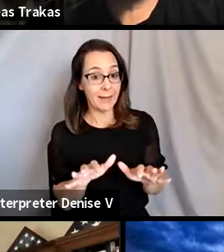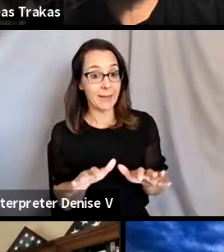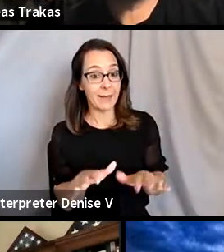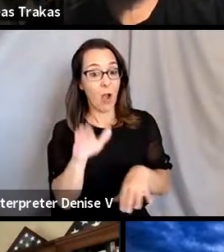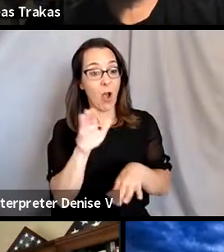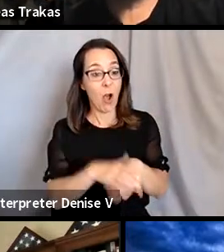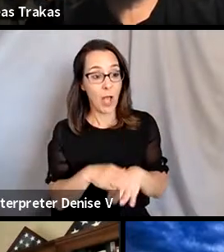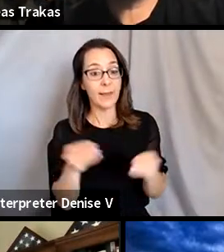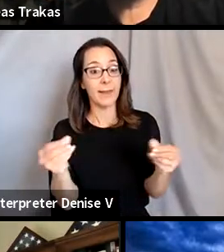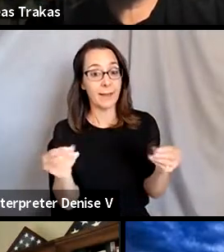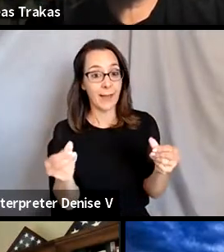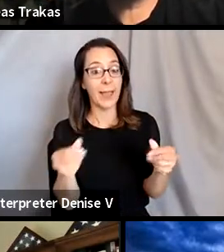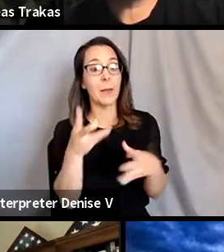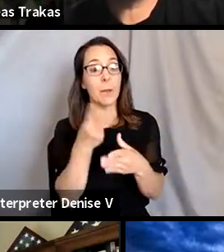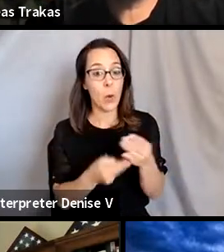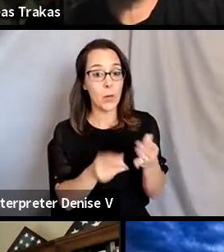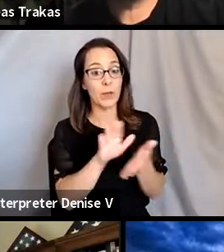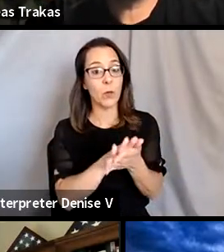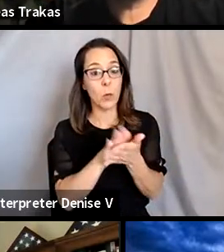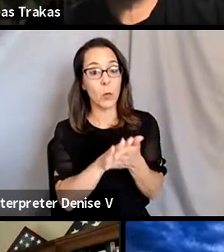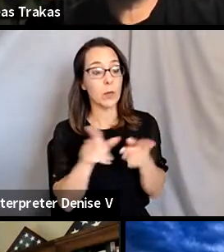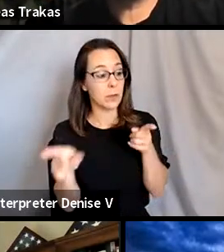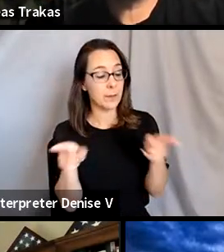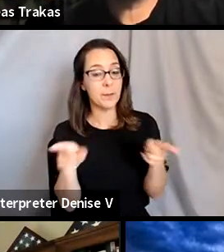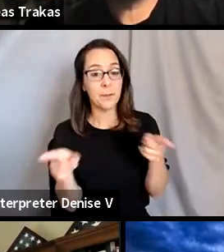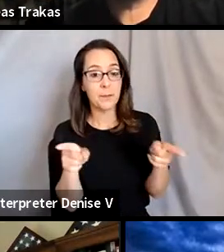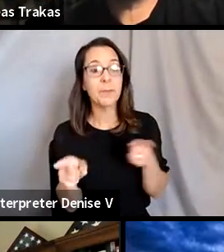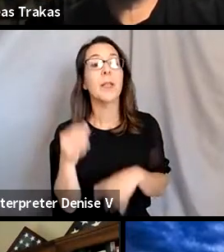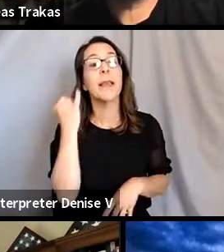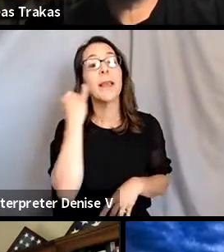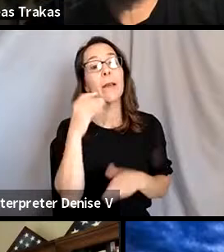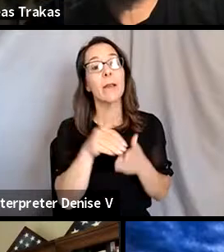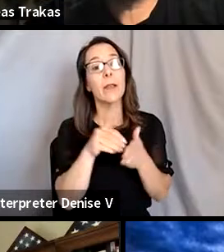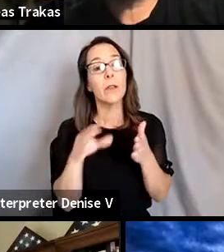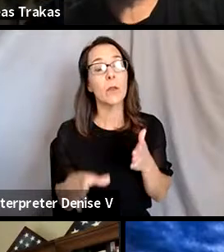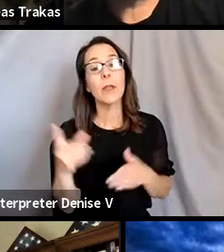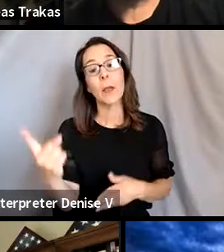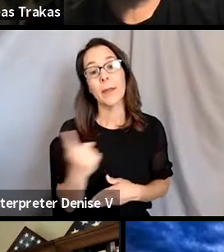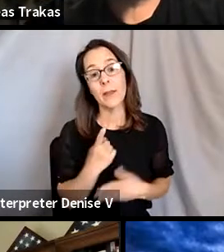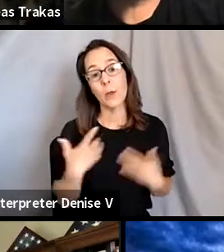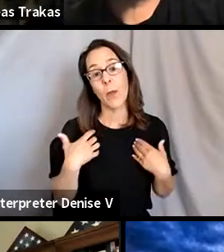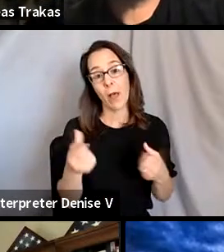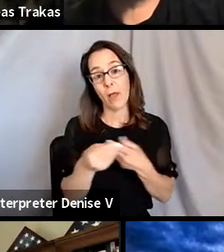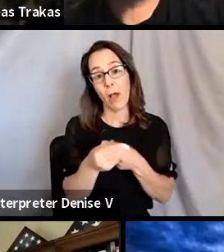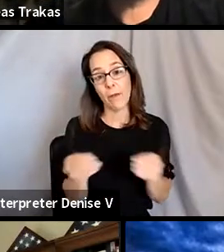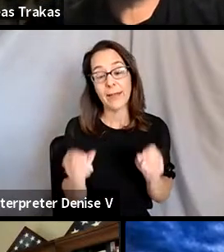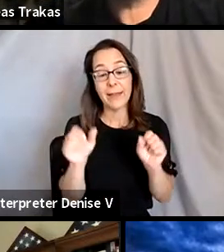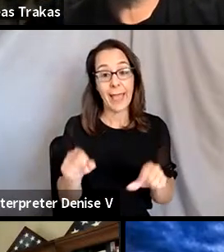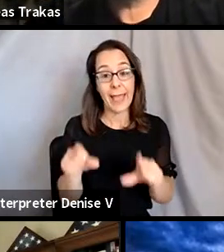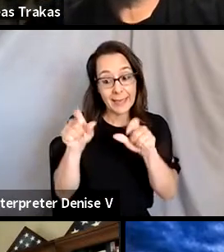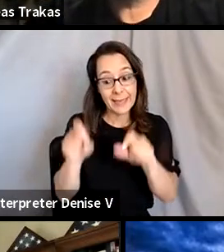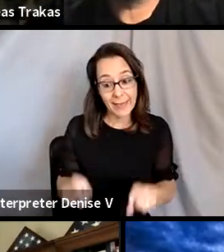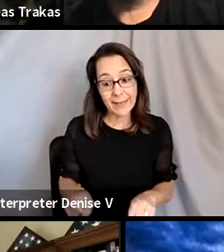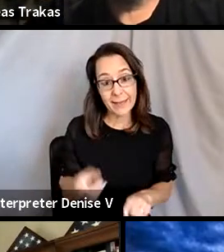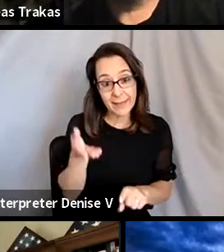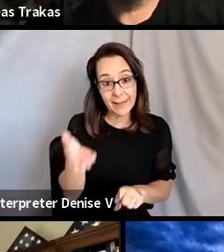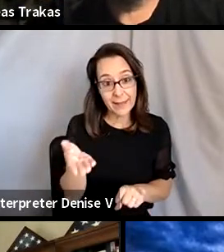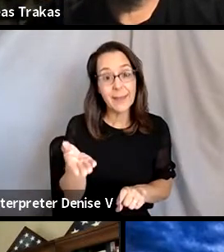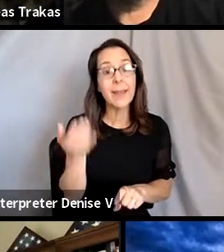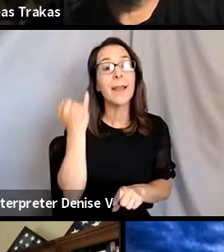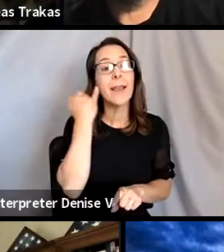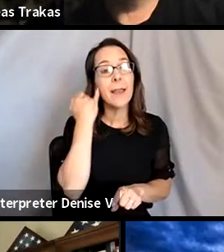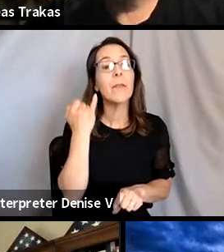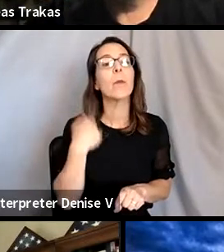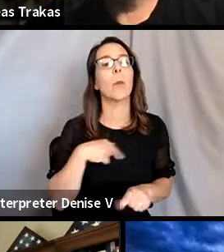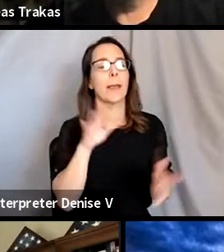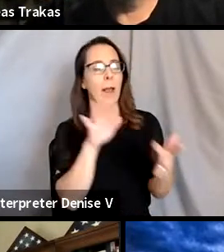both school sites. So in case a student was to come into the health office, they can actually be tested once the parent is